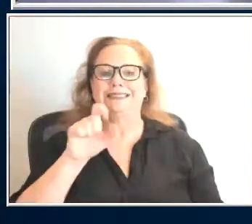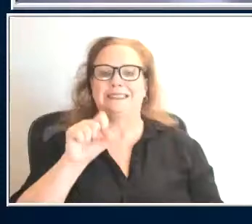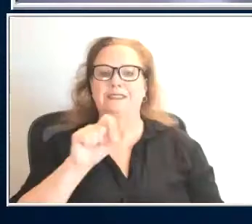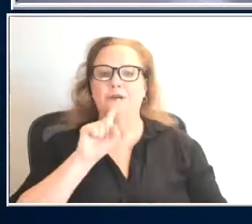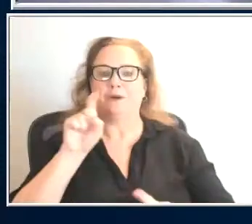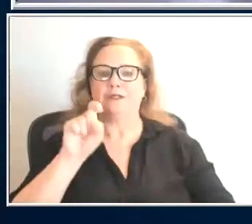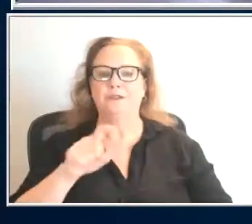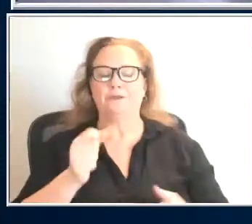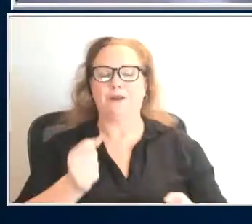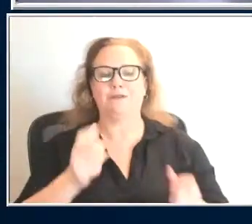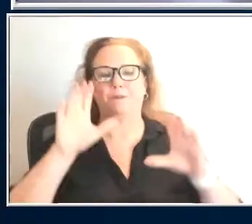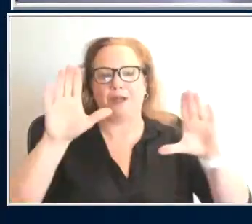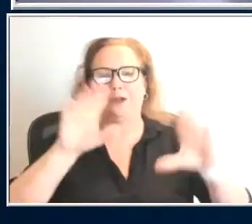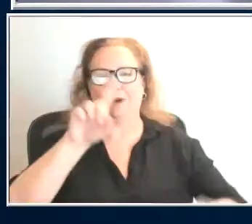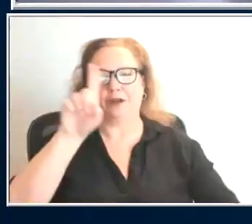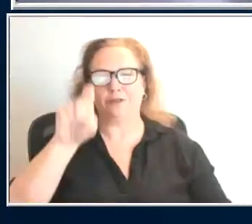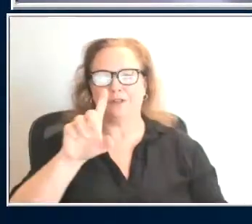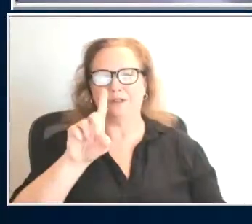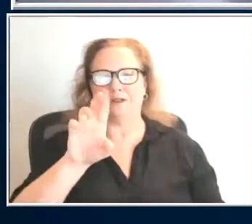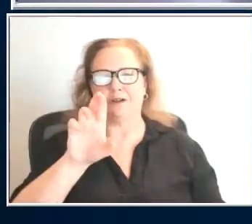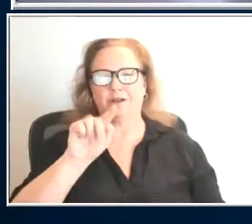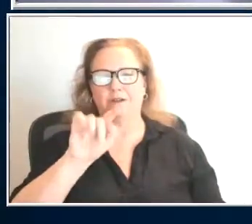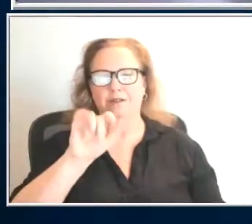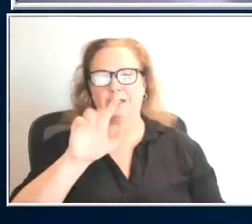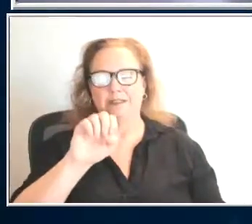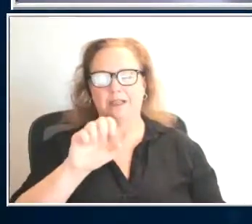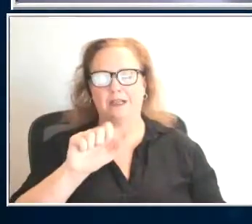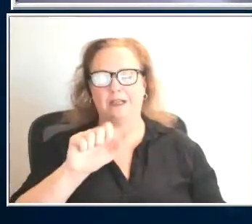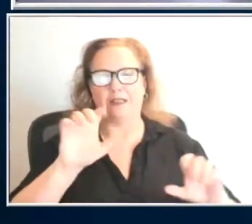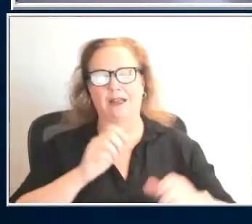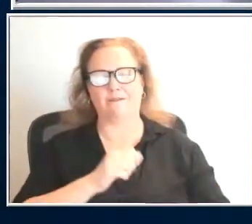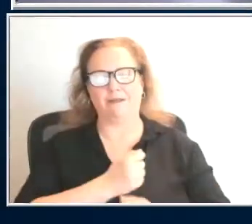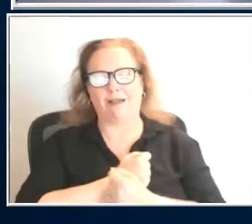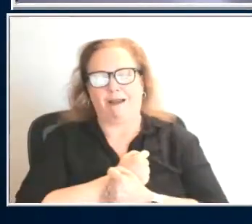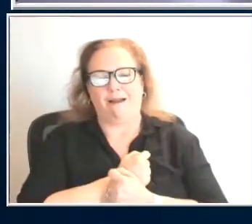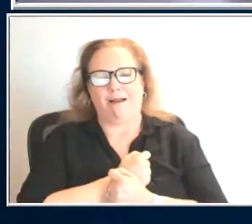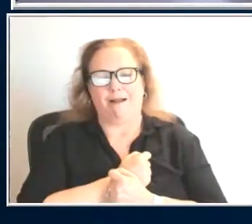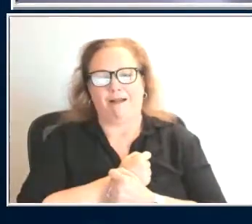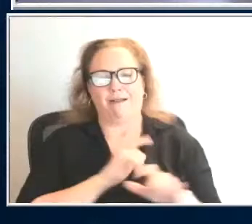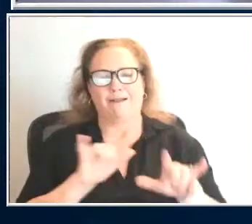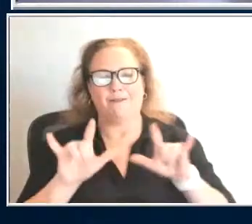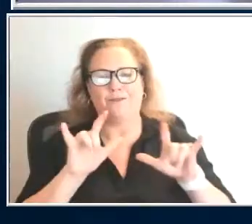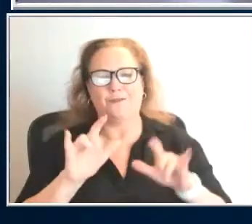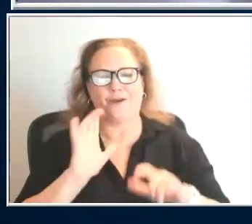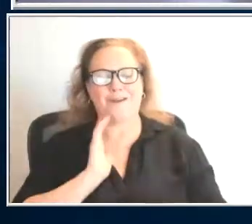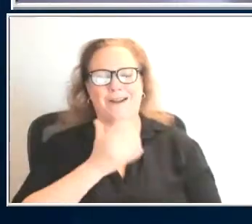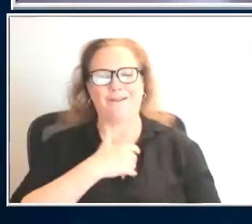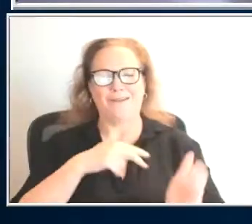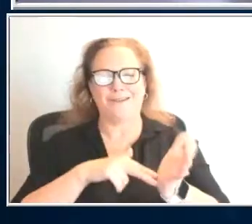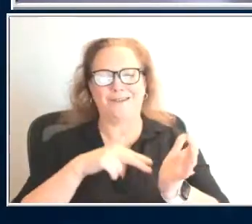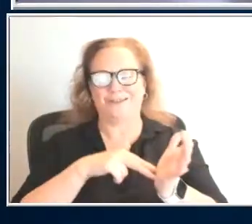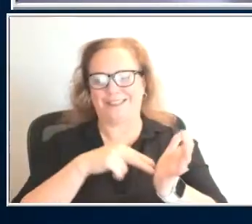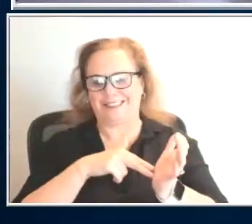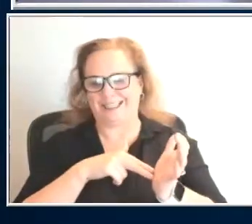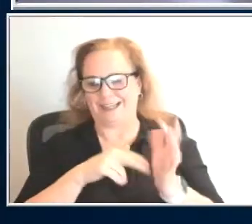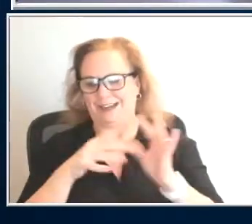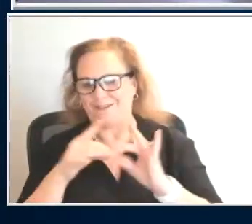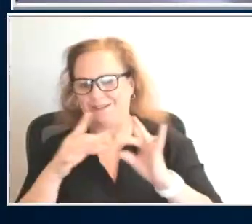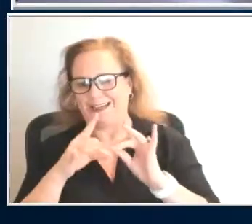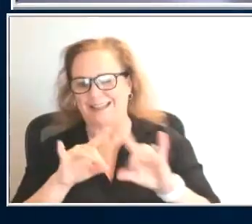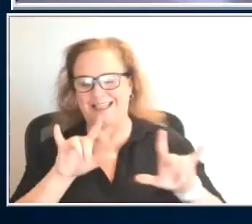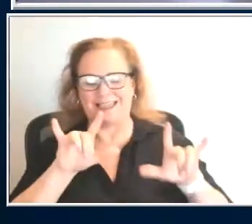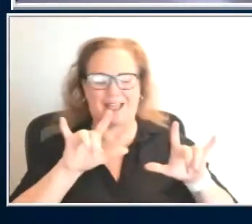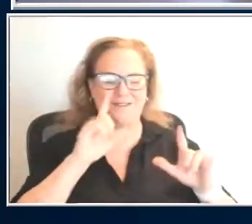so many great questions, Dr. Stites, but also a lot of love coming in for our nurses. So I want to read the love